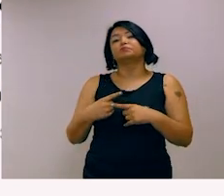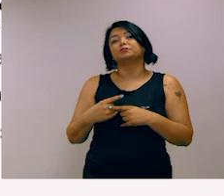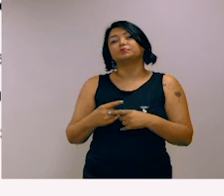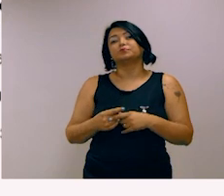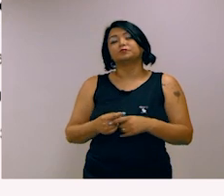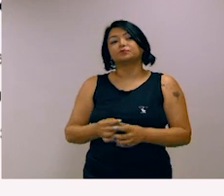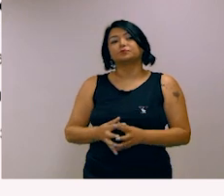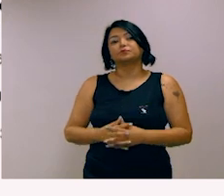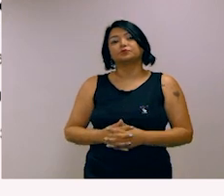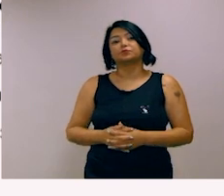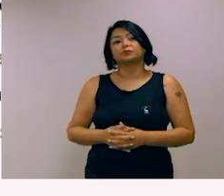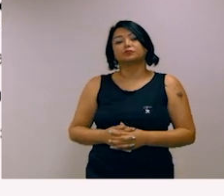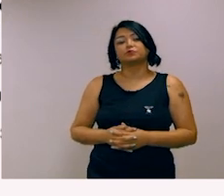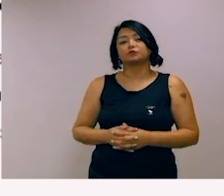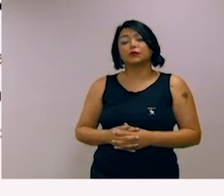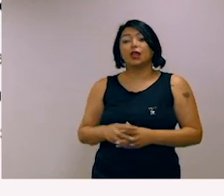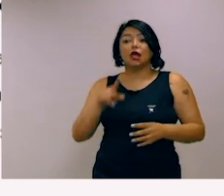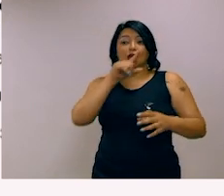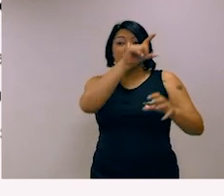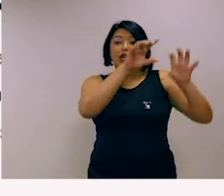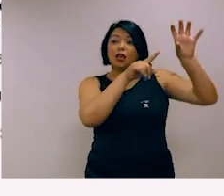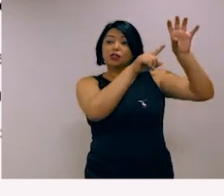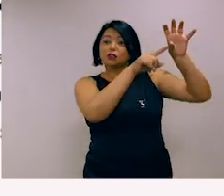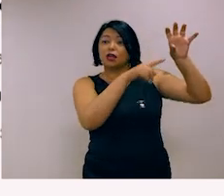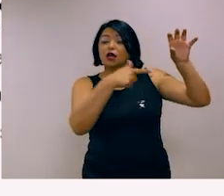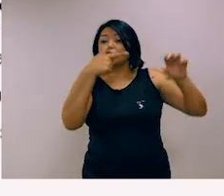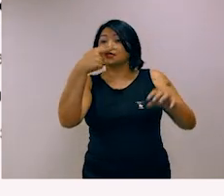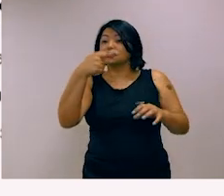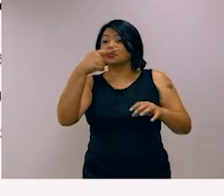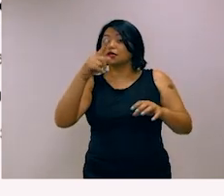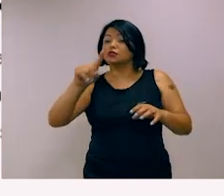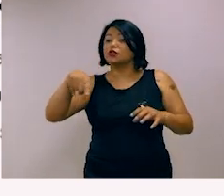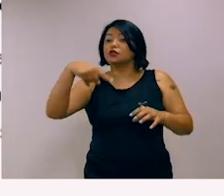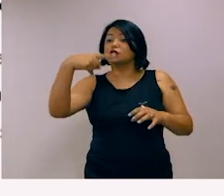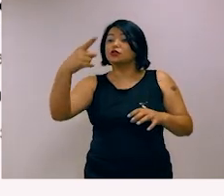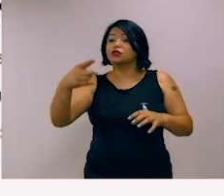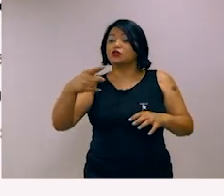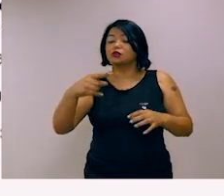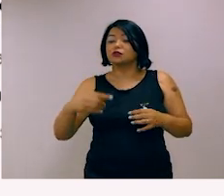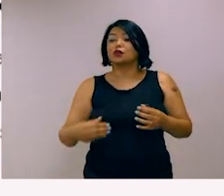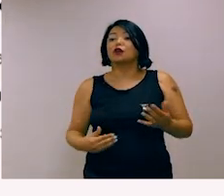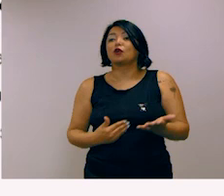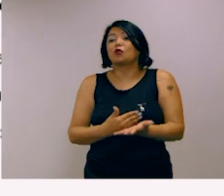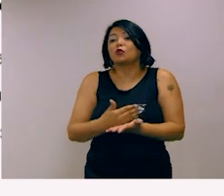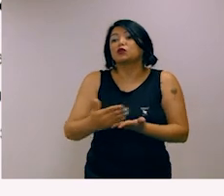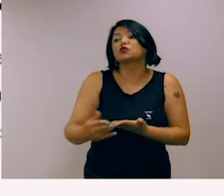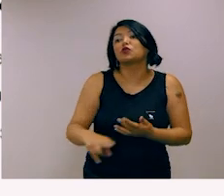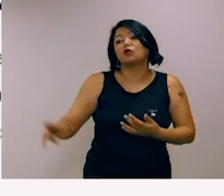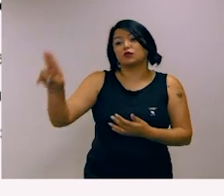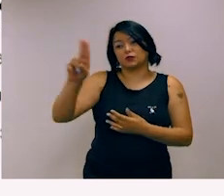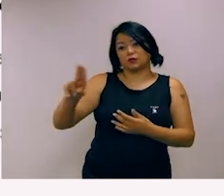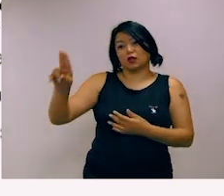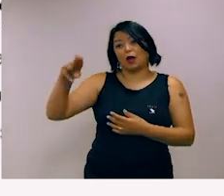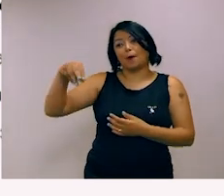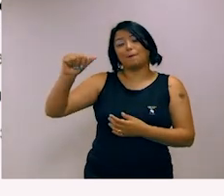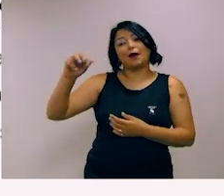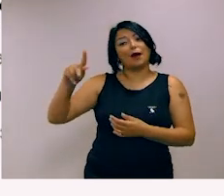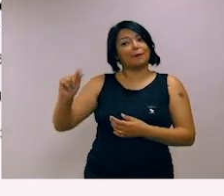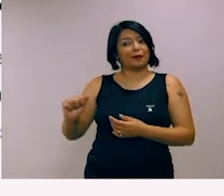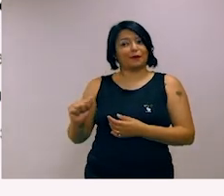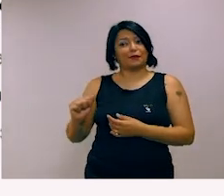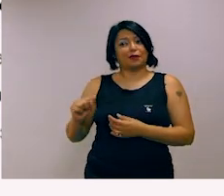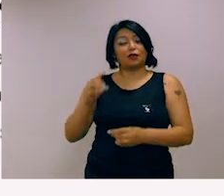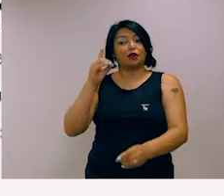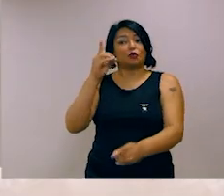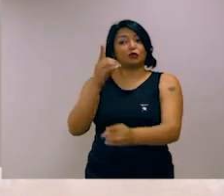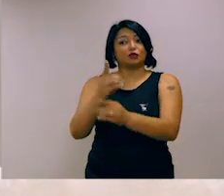prioritized, and this region here was more prioritized in the map. In this region, 7 days after the implementation of this heat map, we